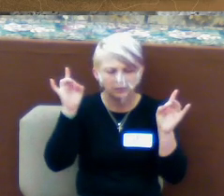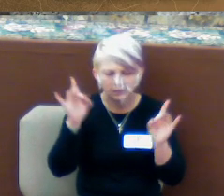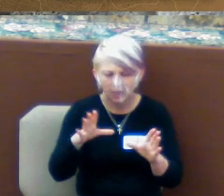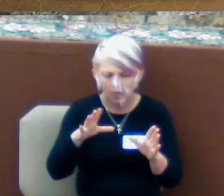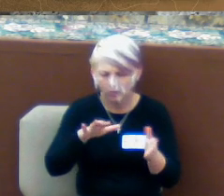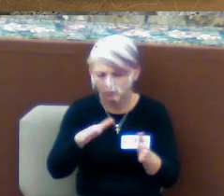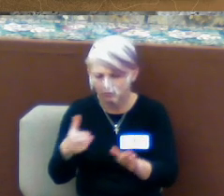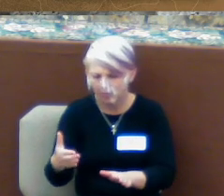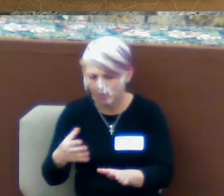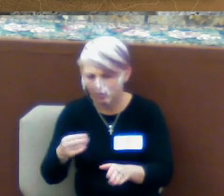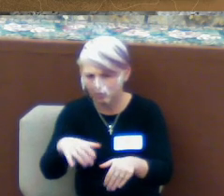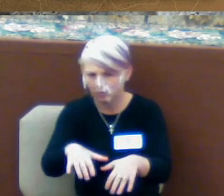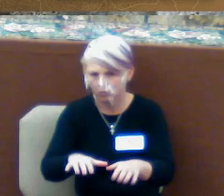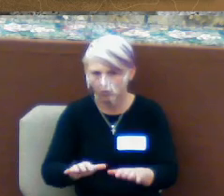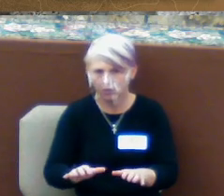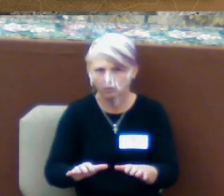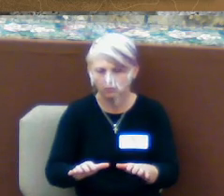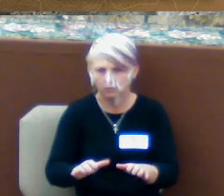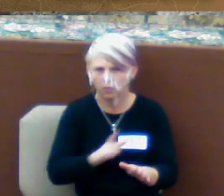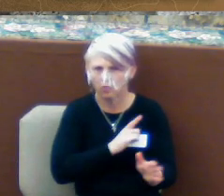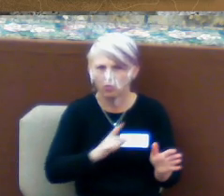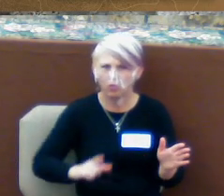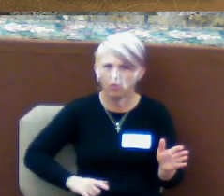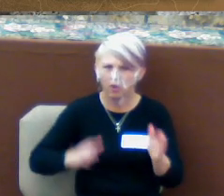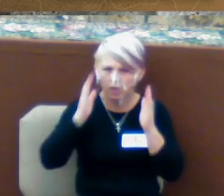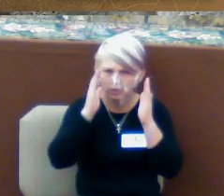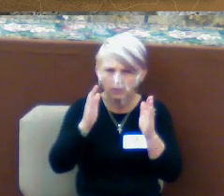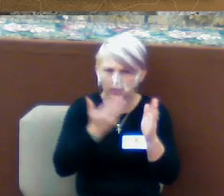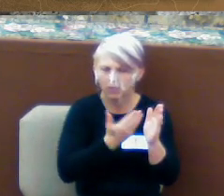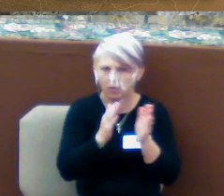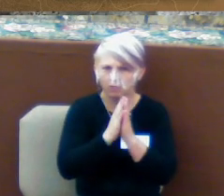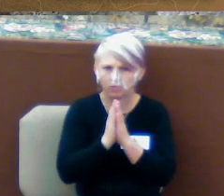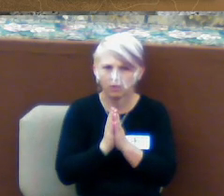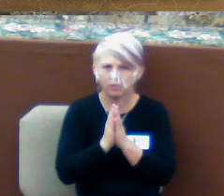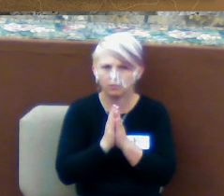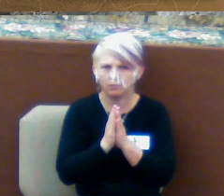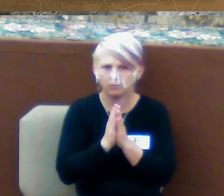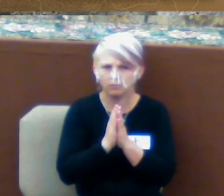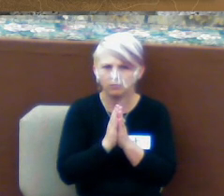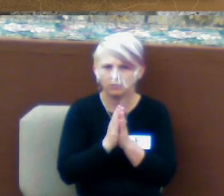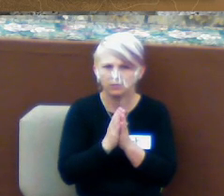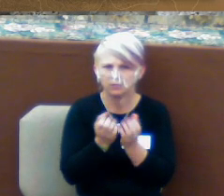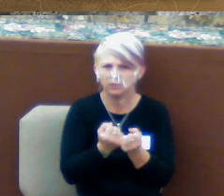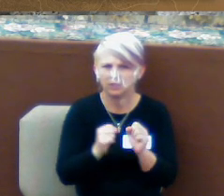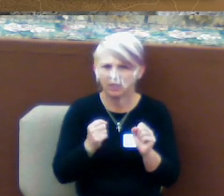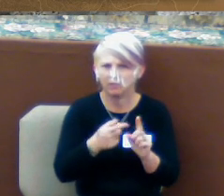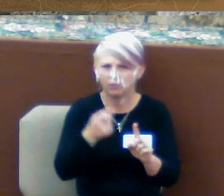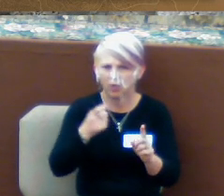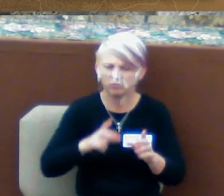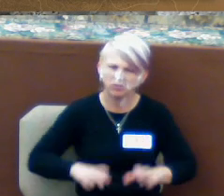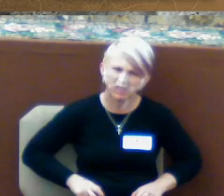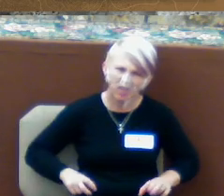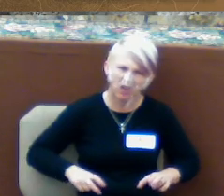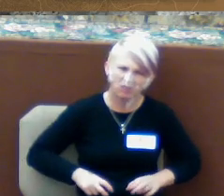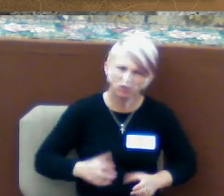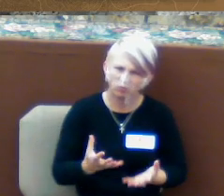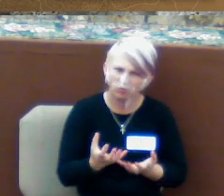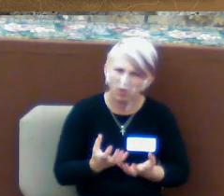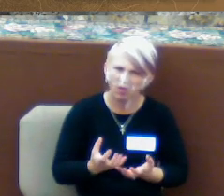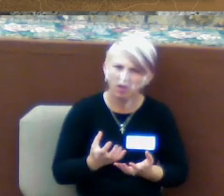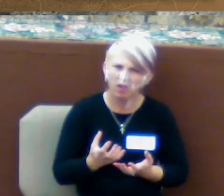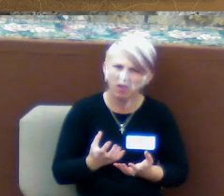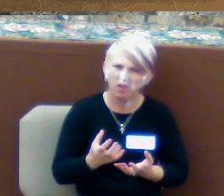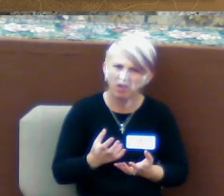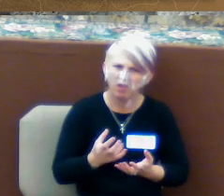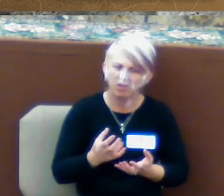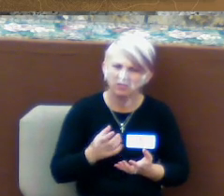death and the grave. Lord, attend to our prayer. Deliver us from selfish desire, from the